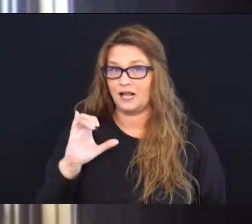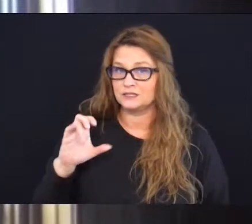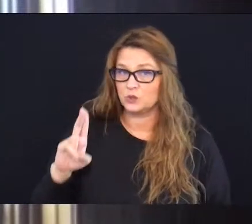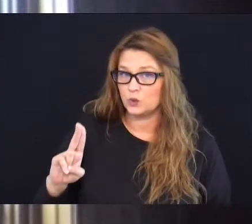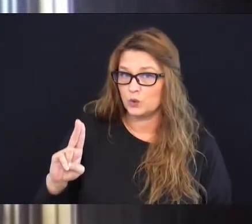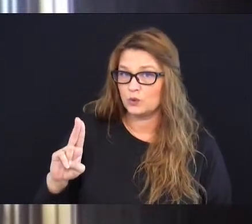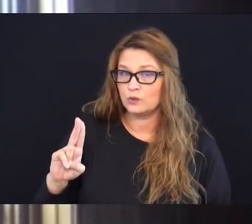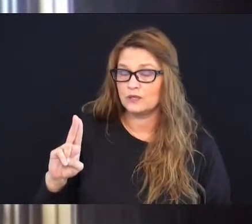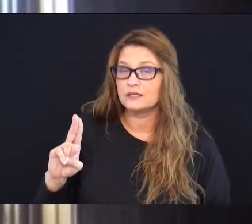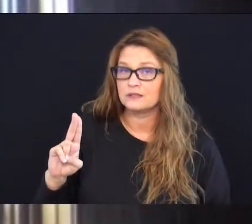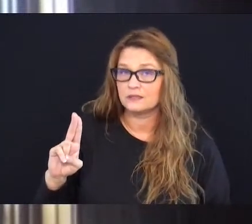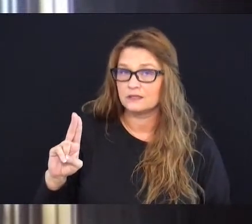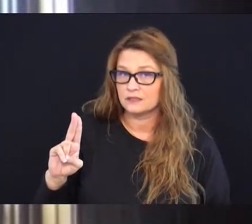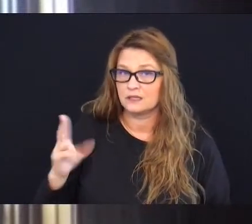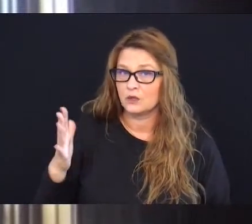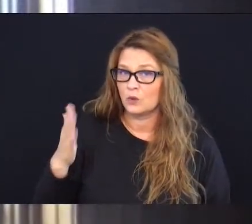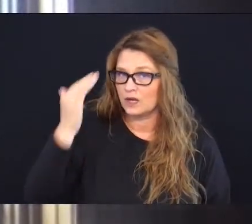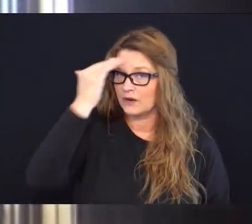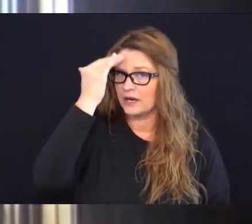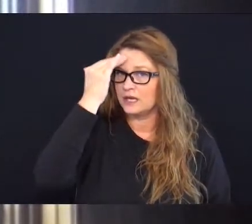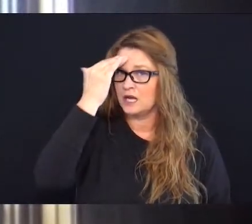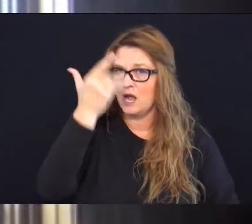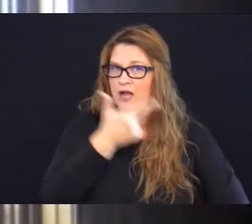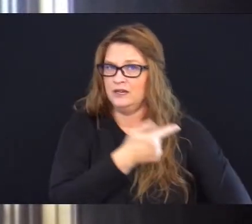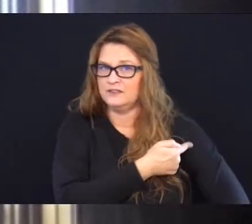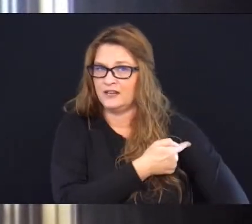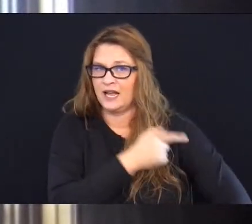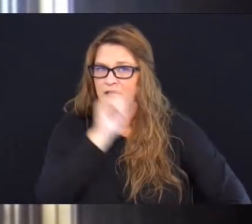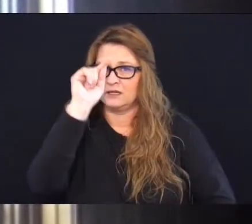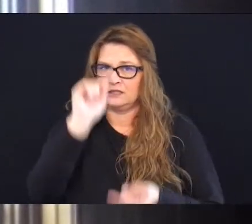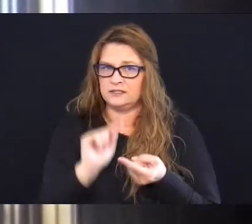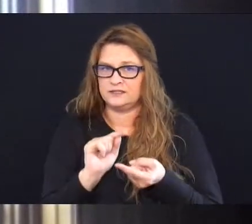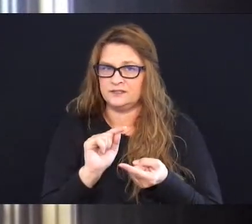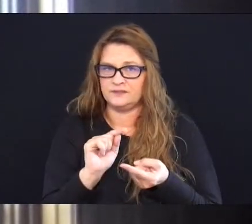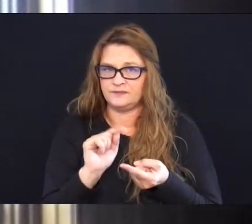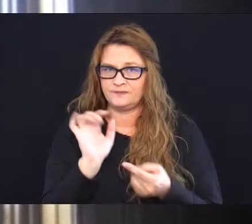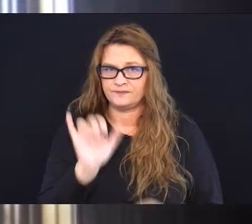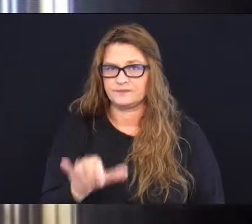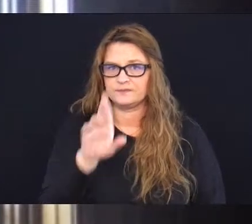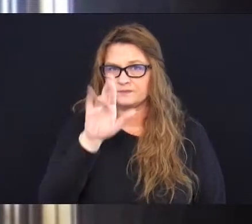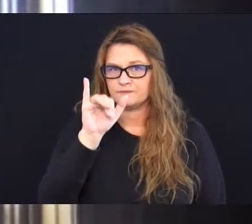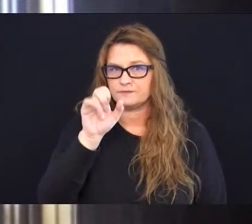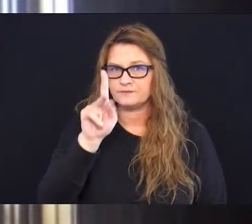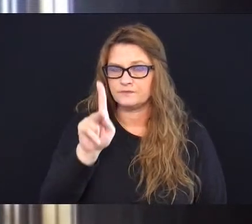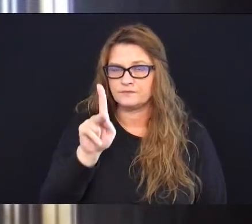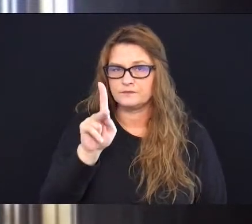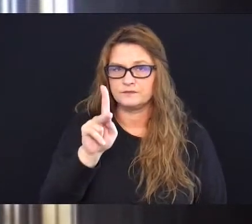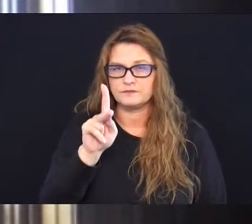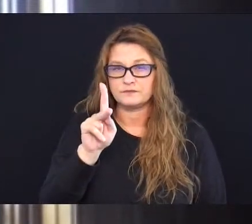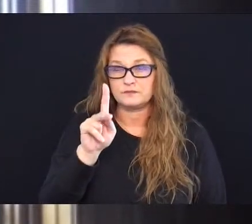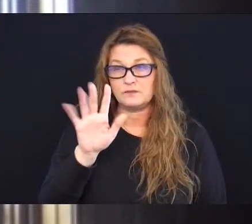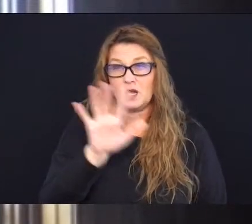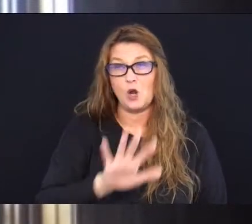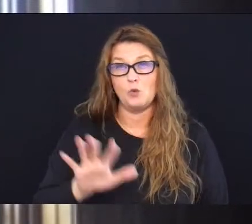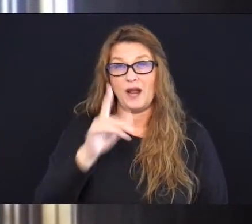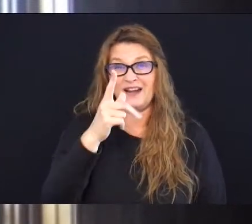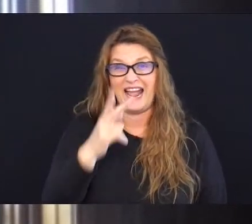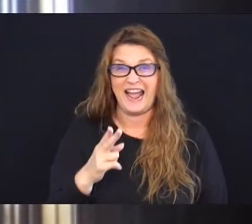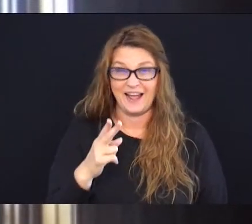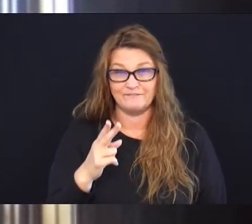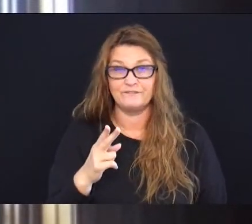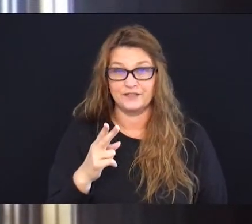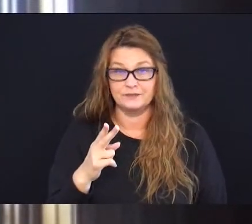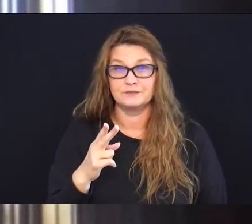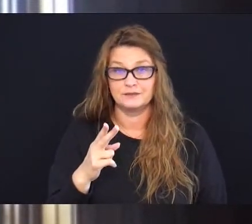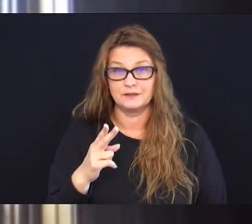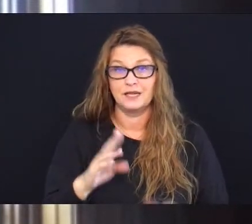admitted. We know that vaccination reduces the risk in some studies by about half of developing